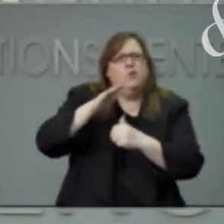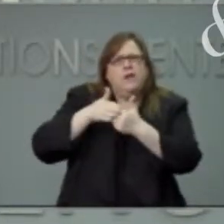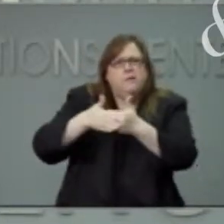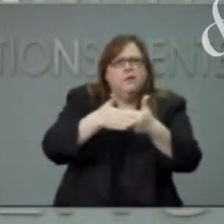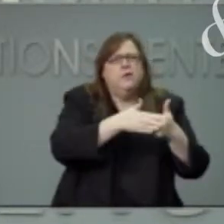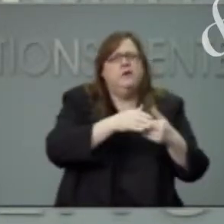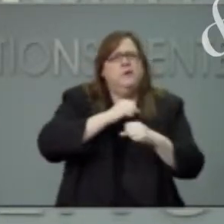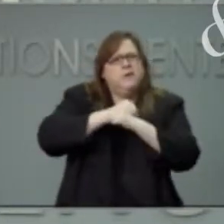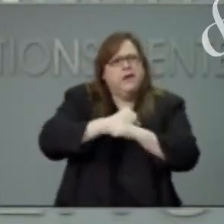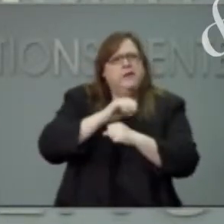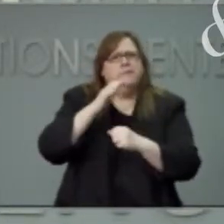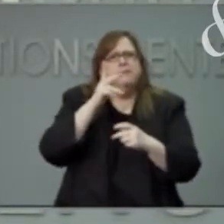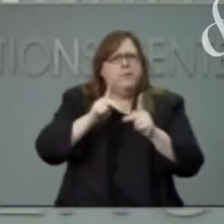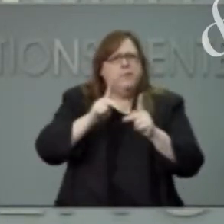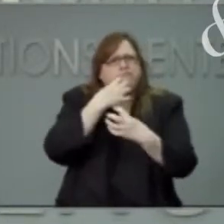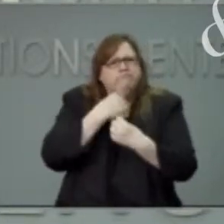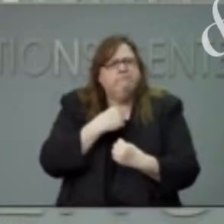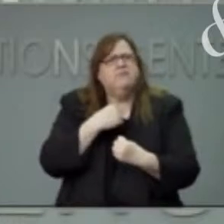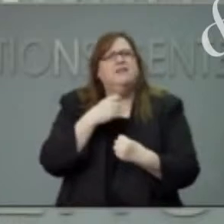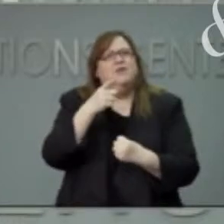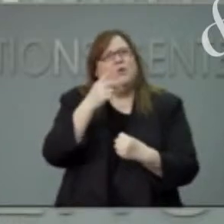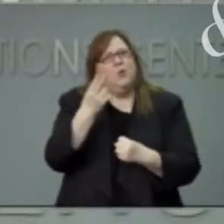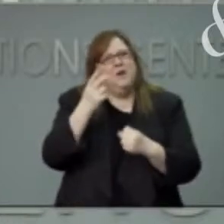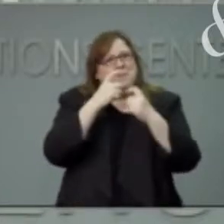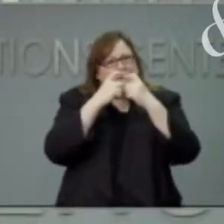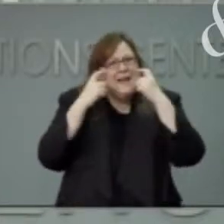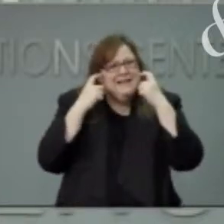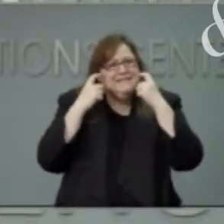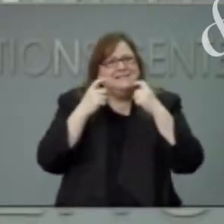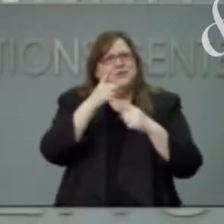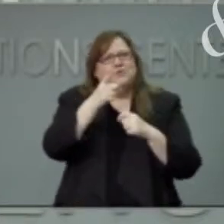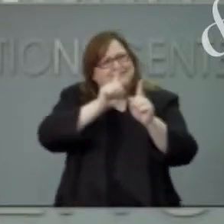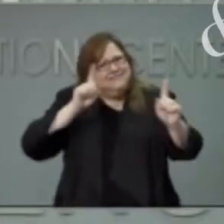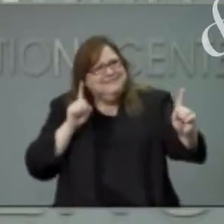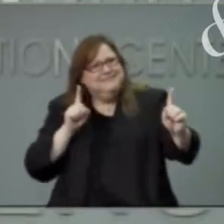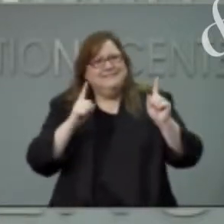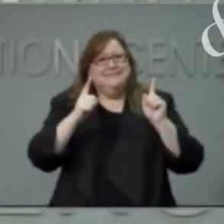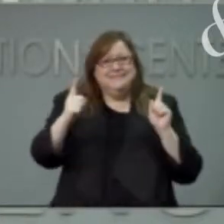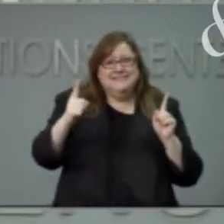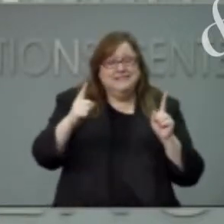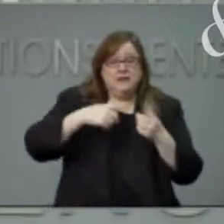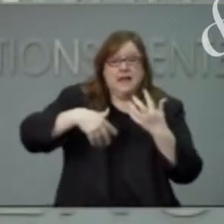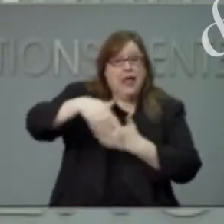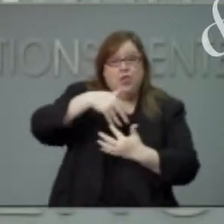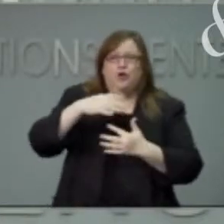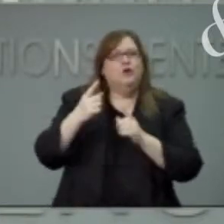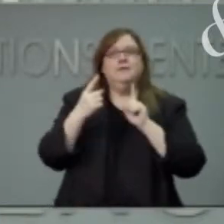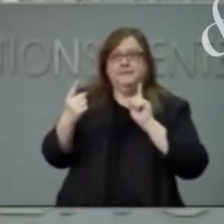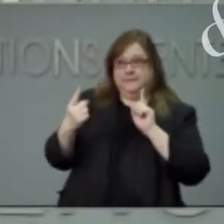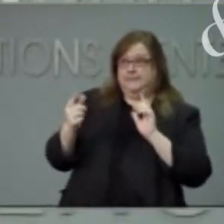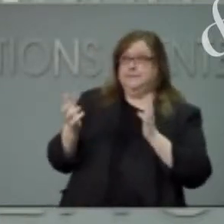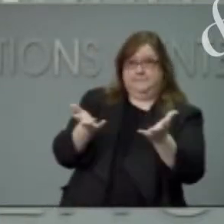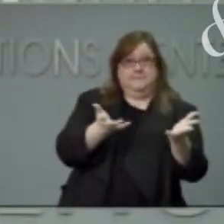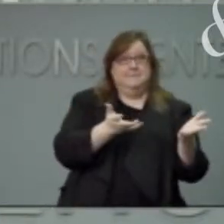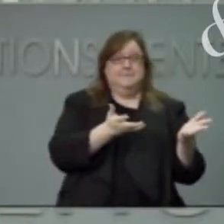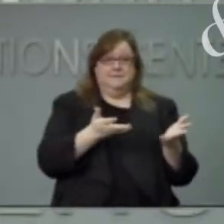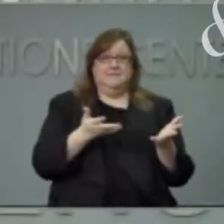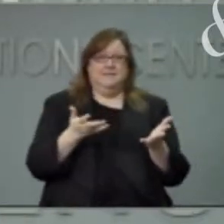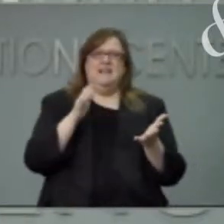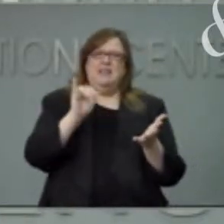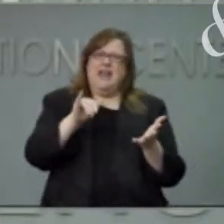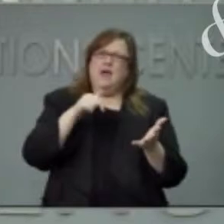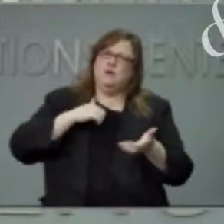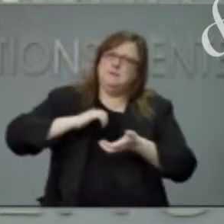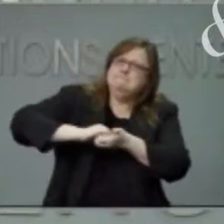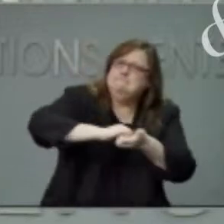And it's going to take all of us working together to succeed. The time to do that is now.